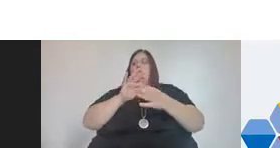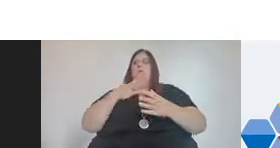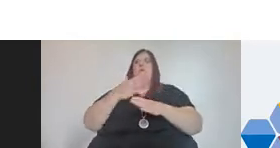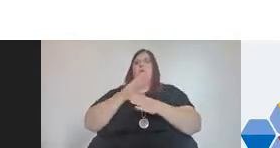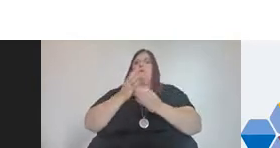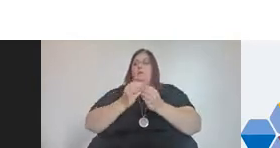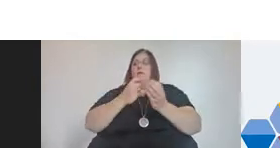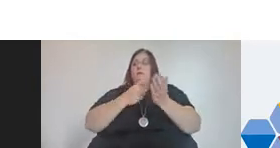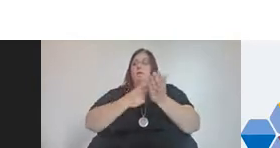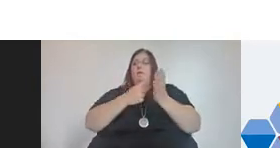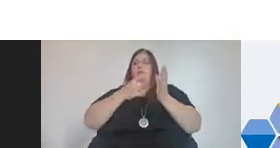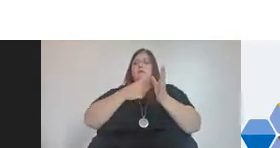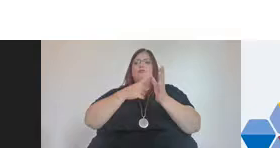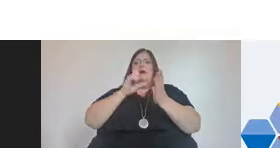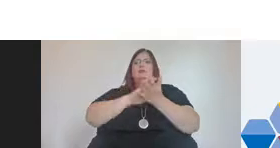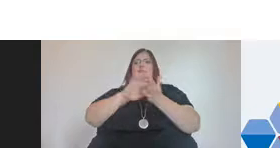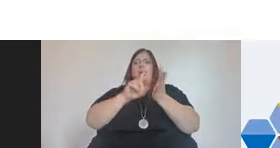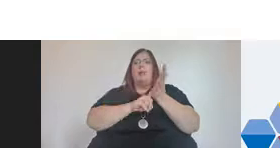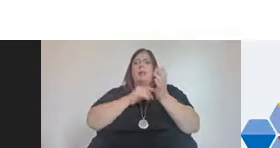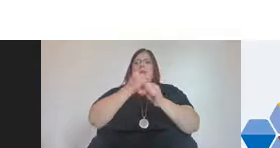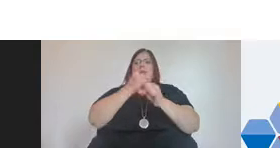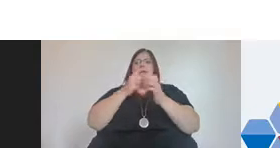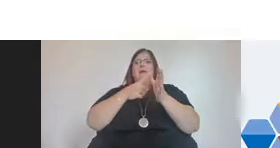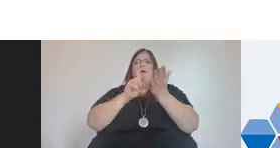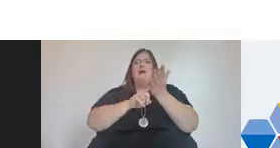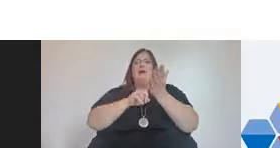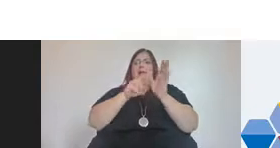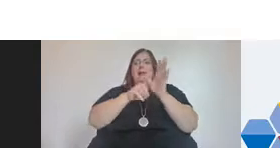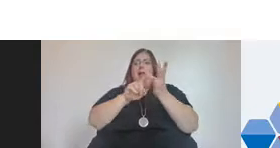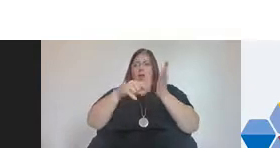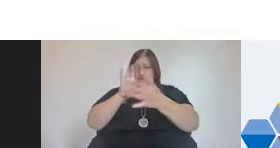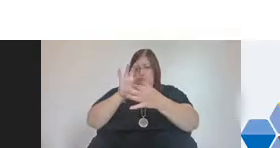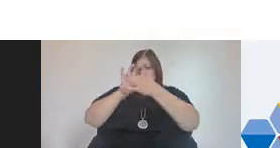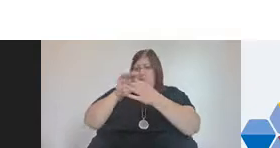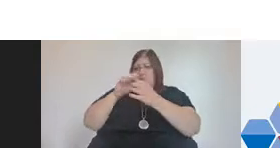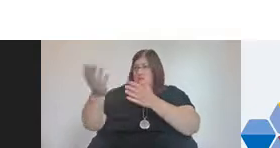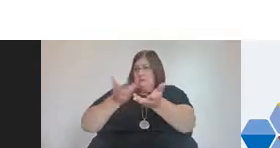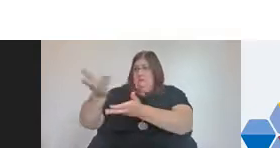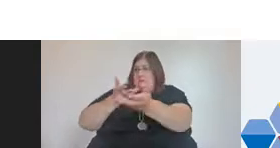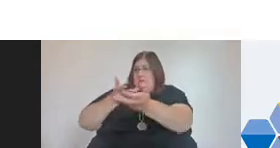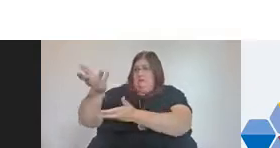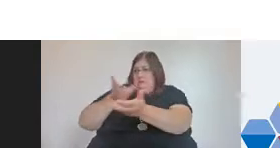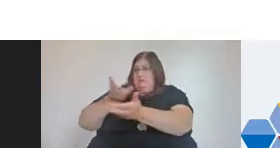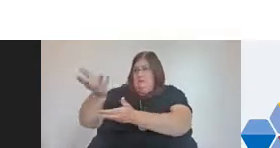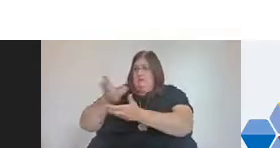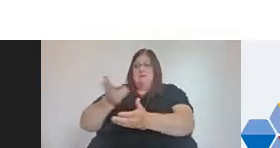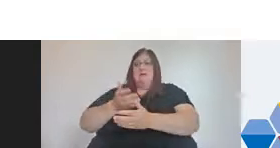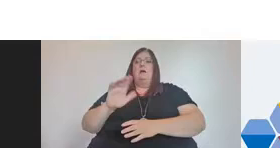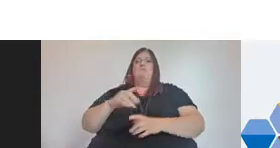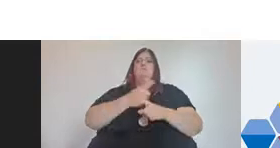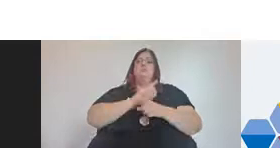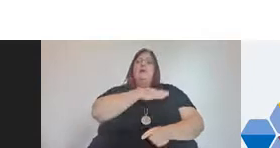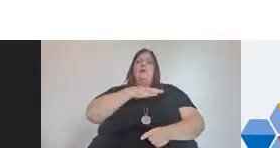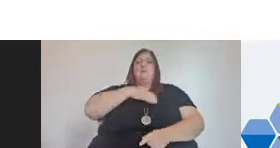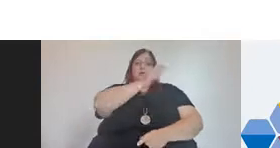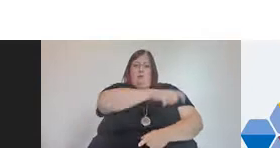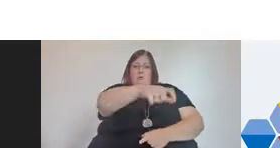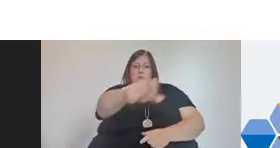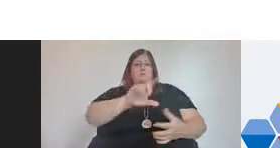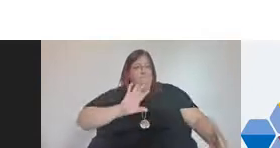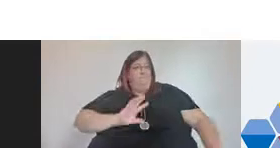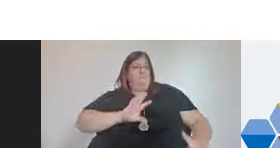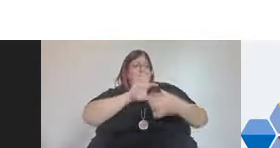CCGs co-chairs, working together between the finance community and our clinicians to come up with a strategy which actually